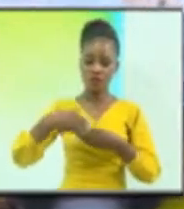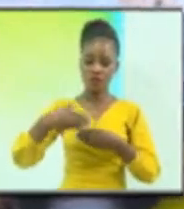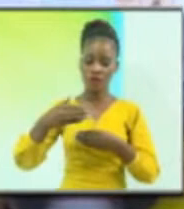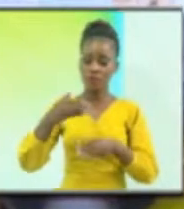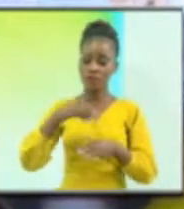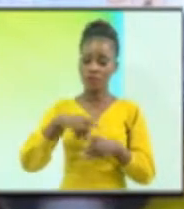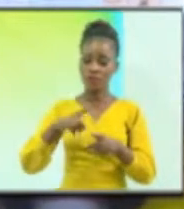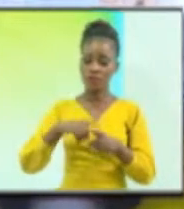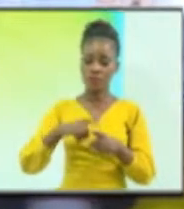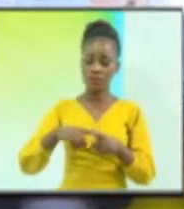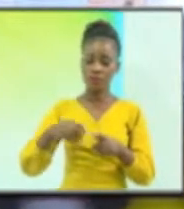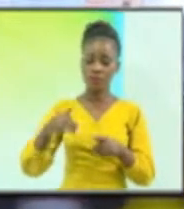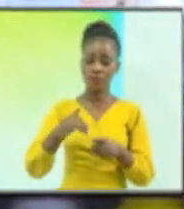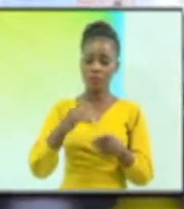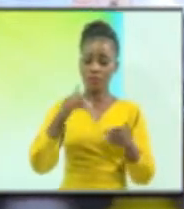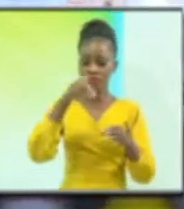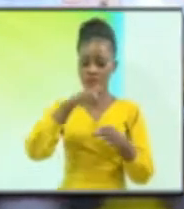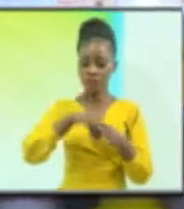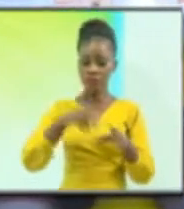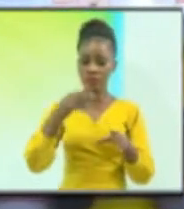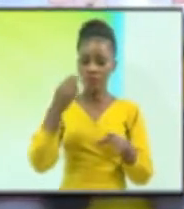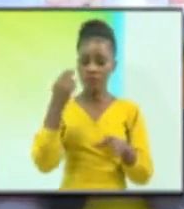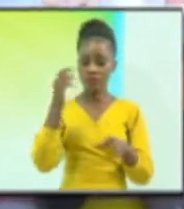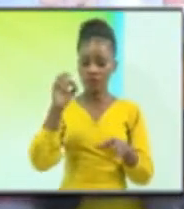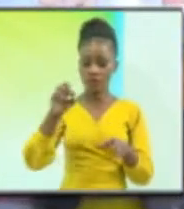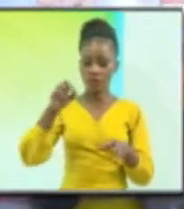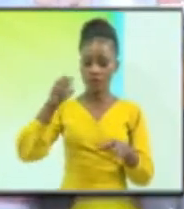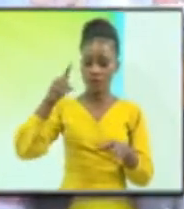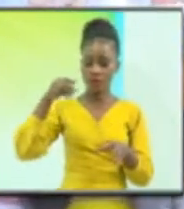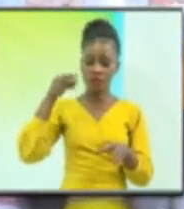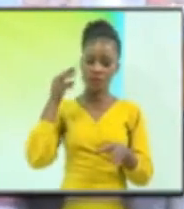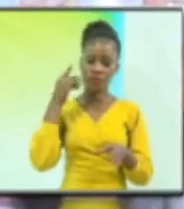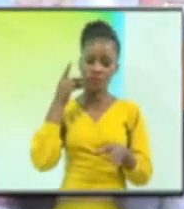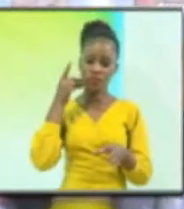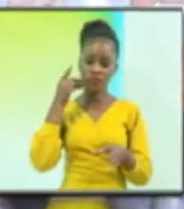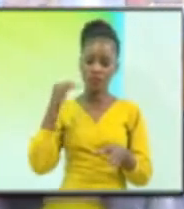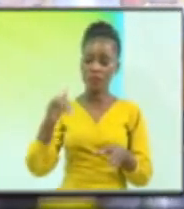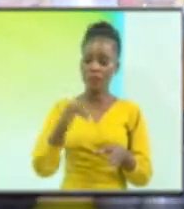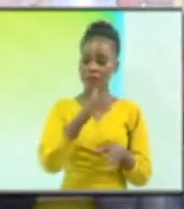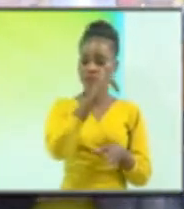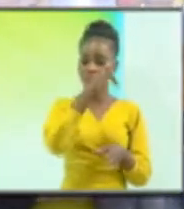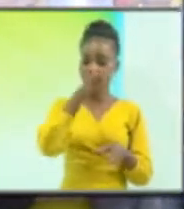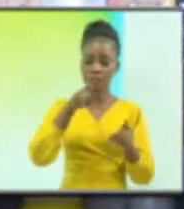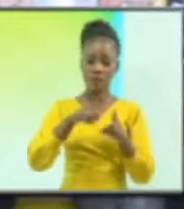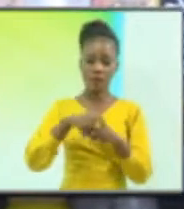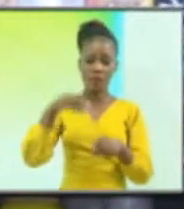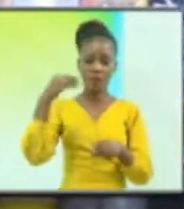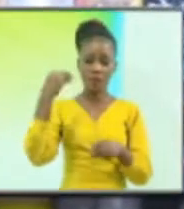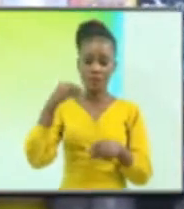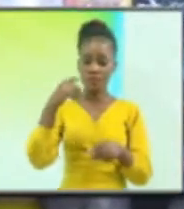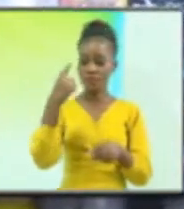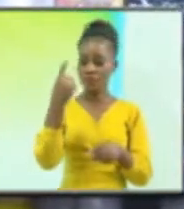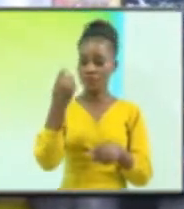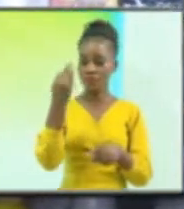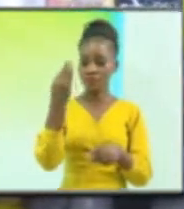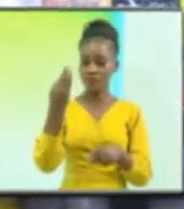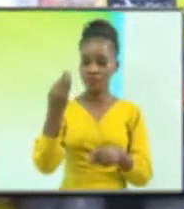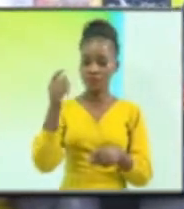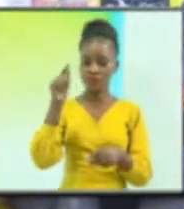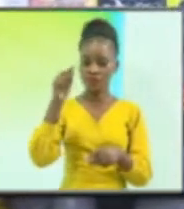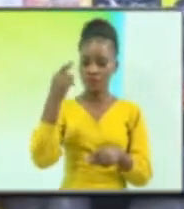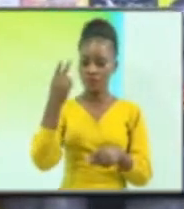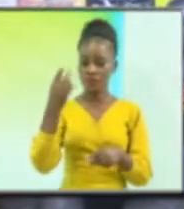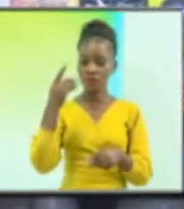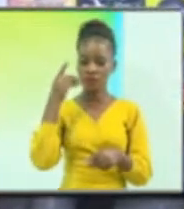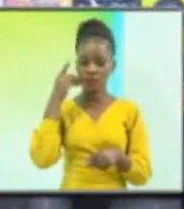at $84.7 million, while exports were worth $13.2 million